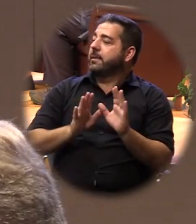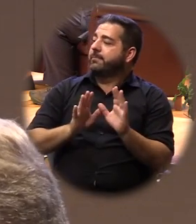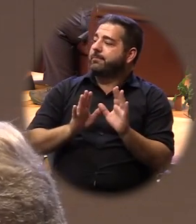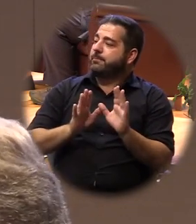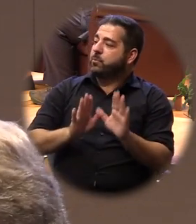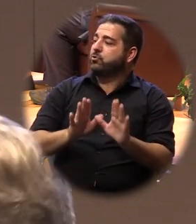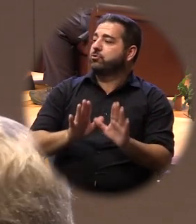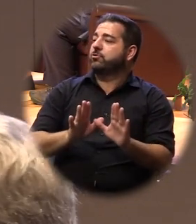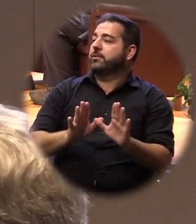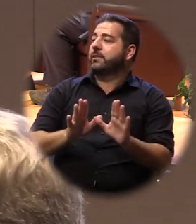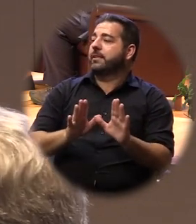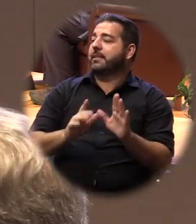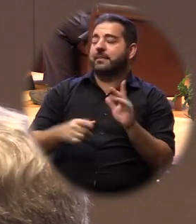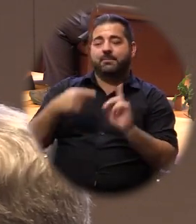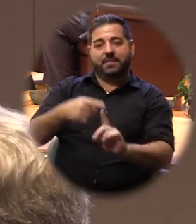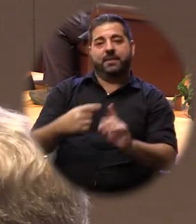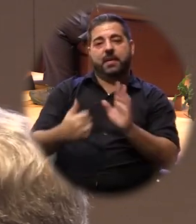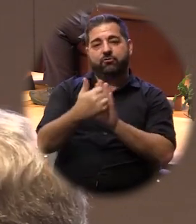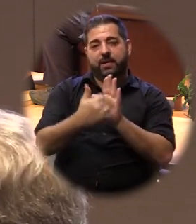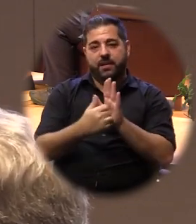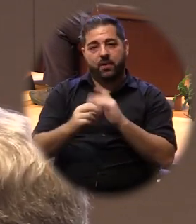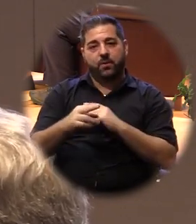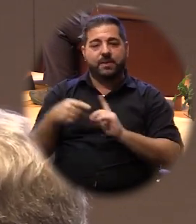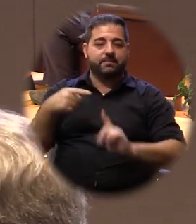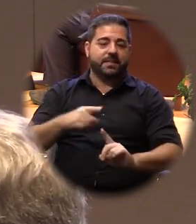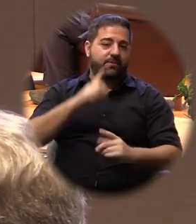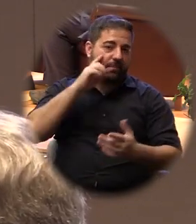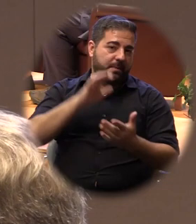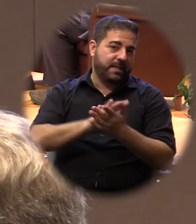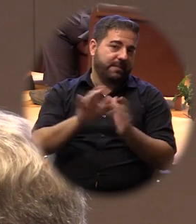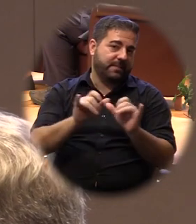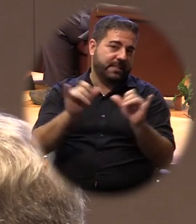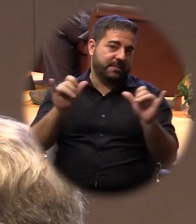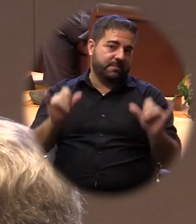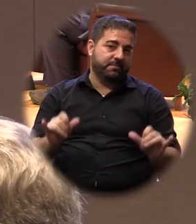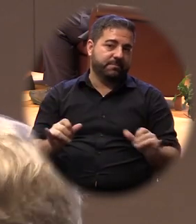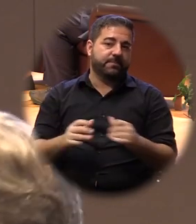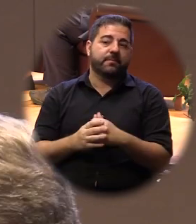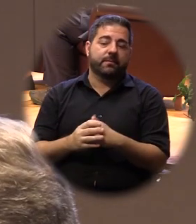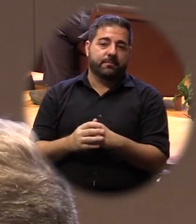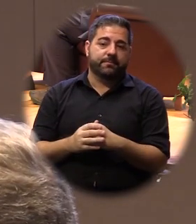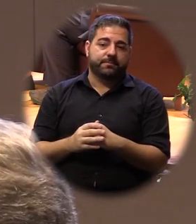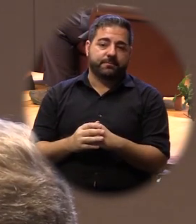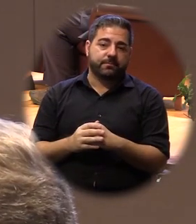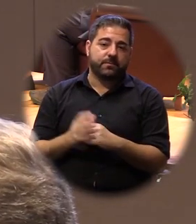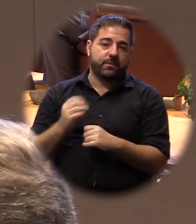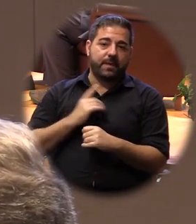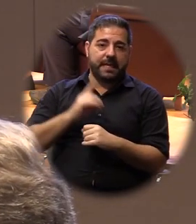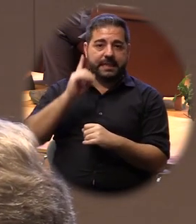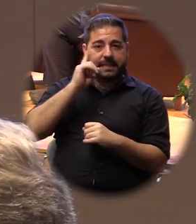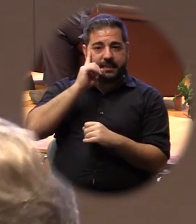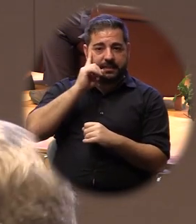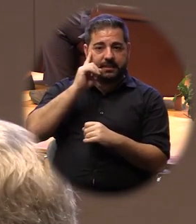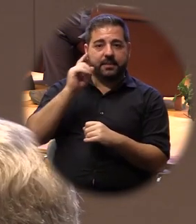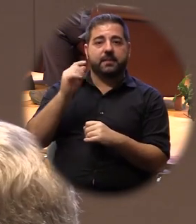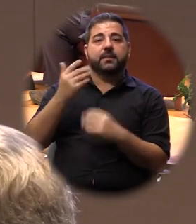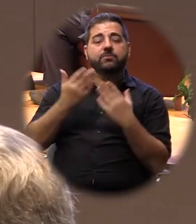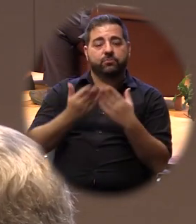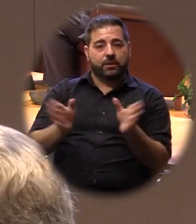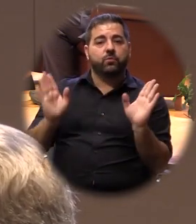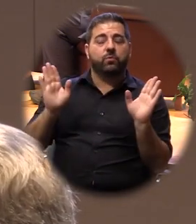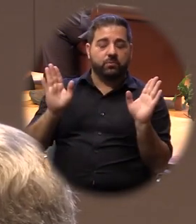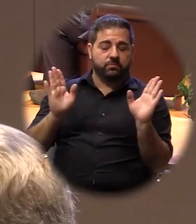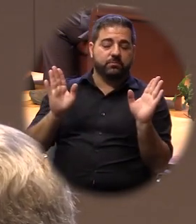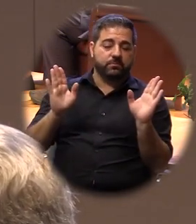pushing a certain agenda or certain belief system. And so I do think that generally speaking,